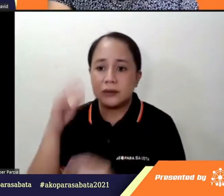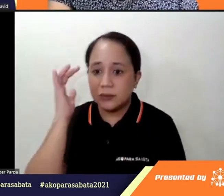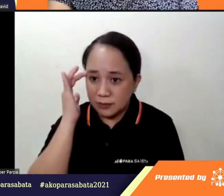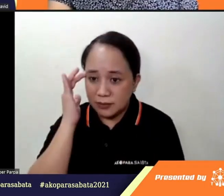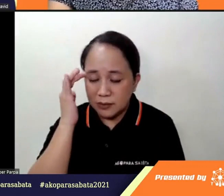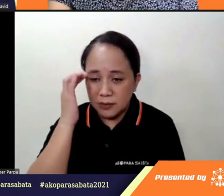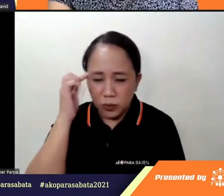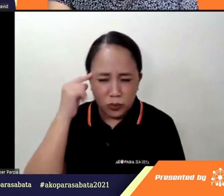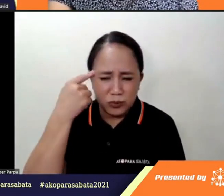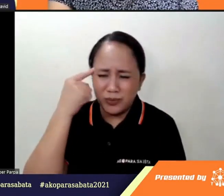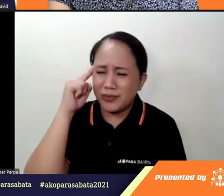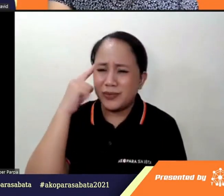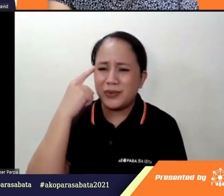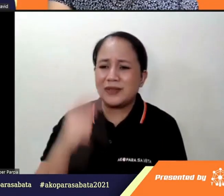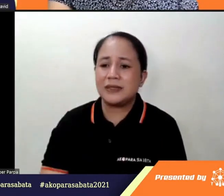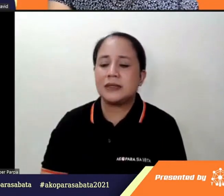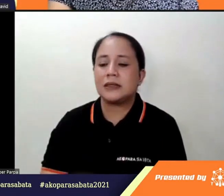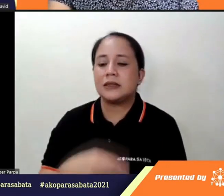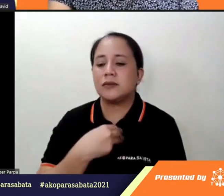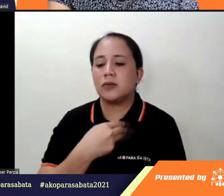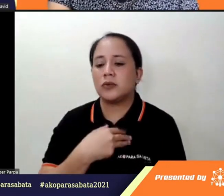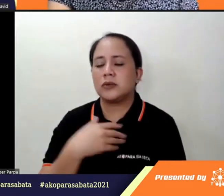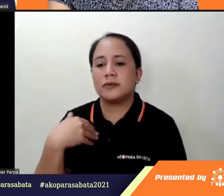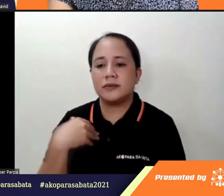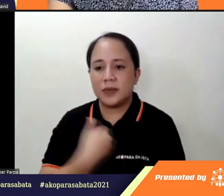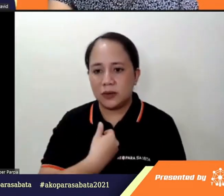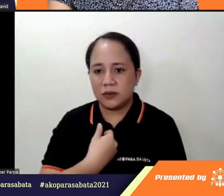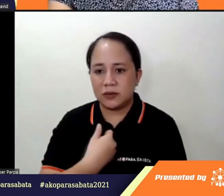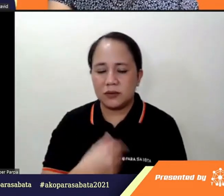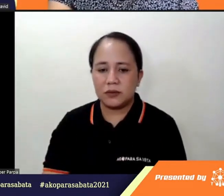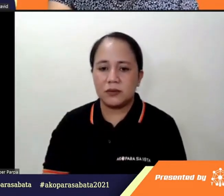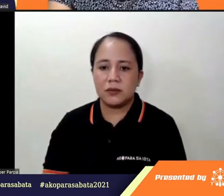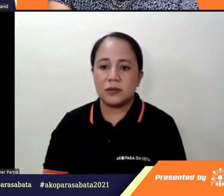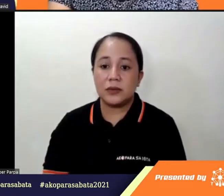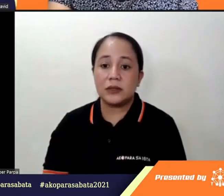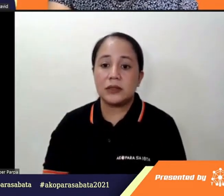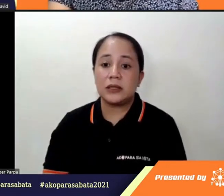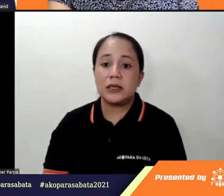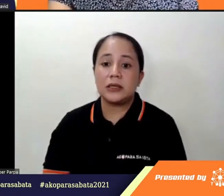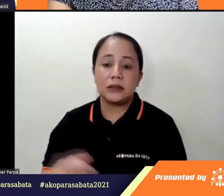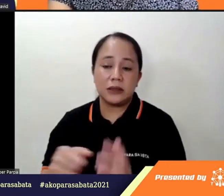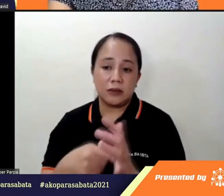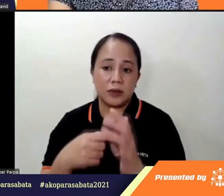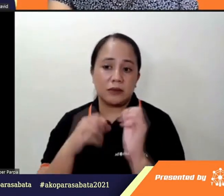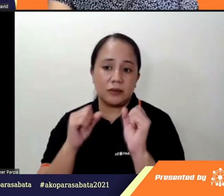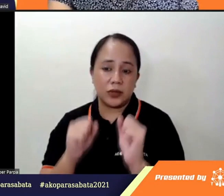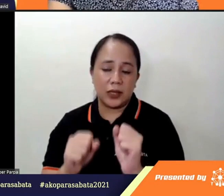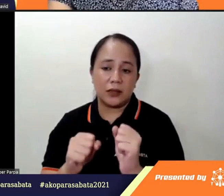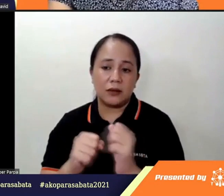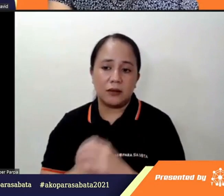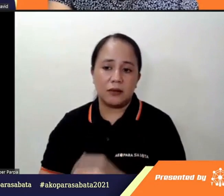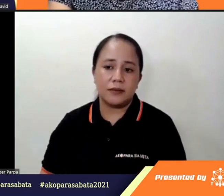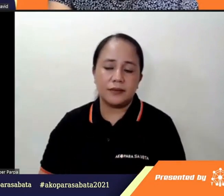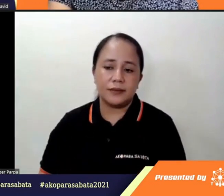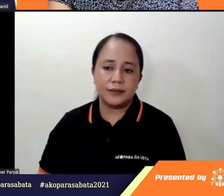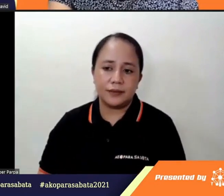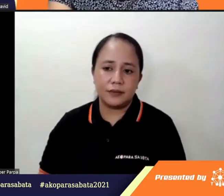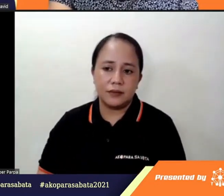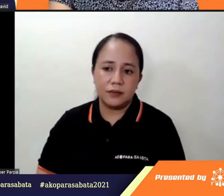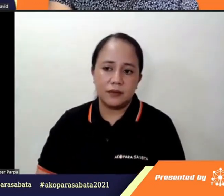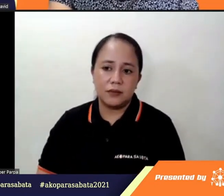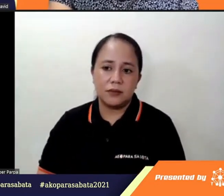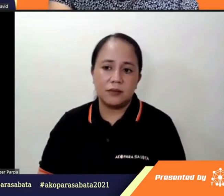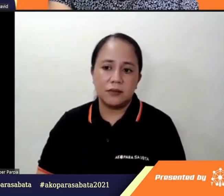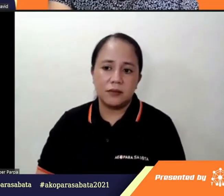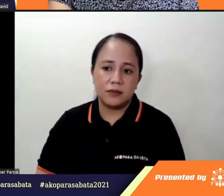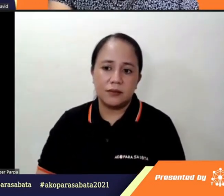parang that sort of emotional exhaustion. Sometimes it can also be na parang wala ka